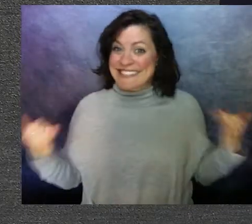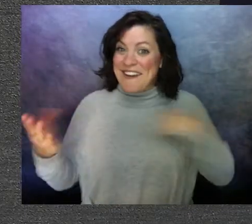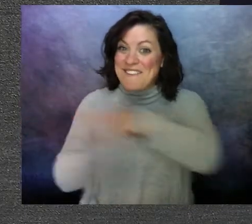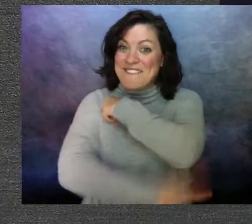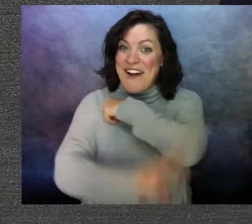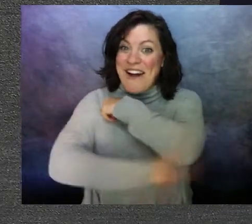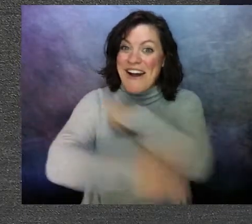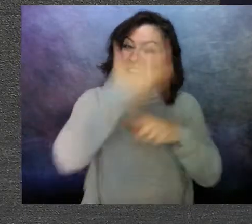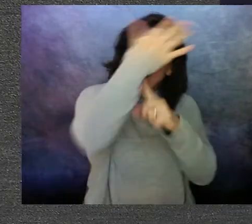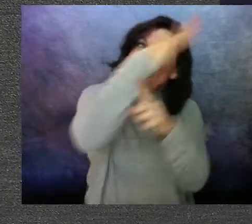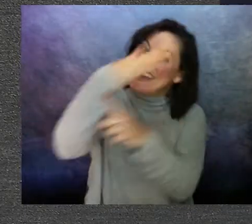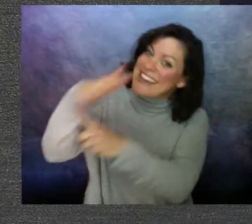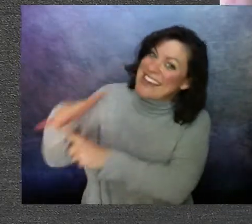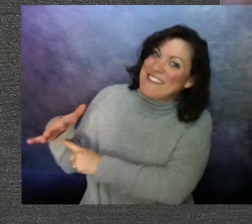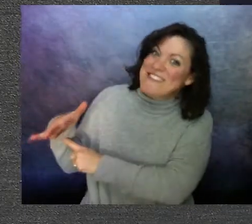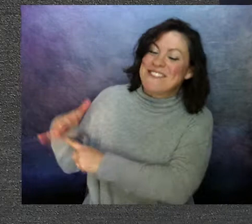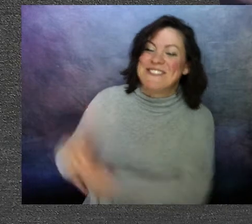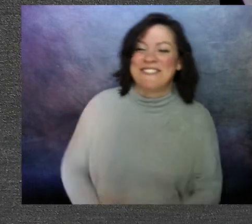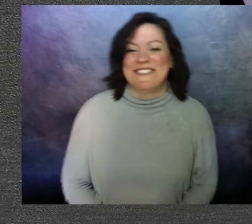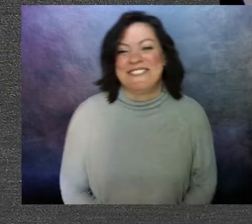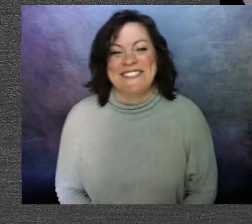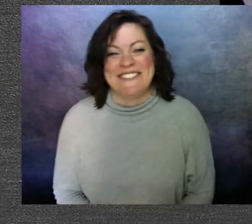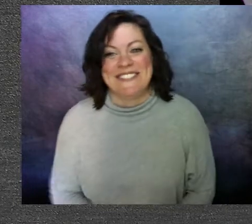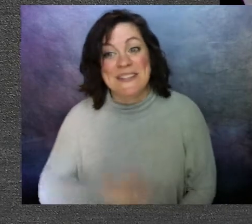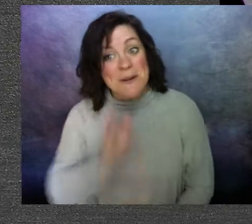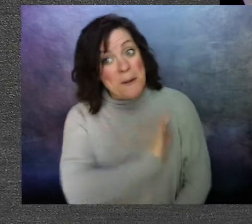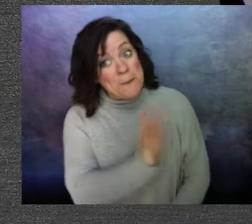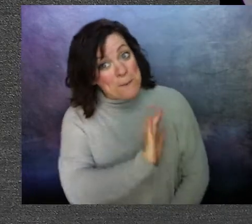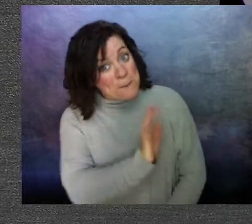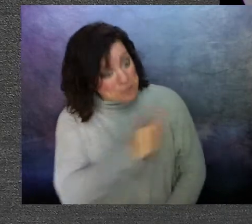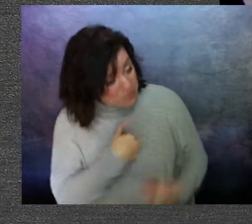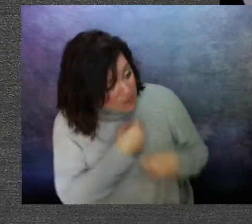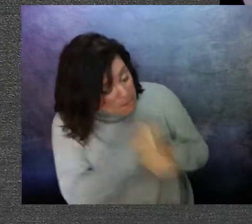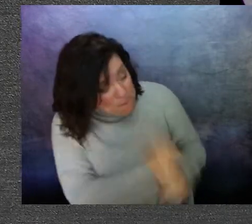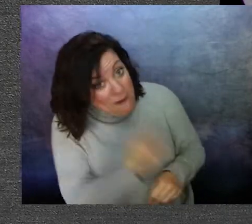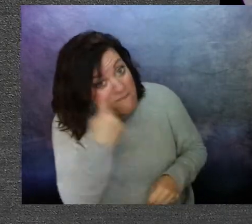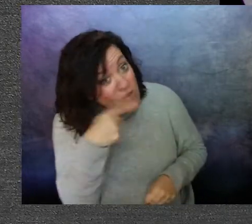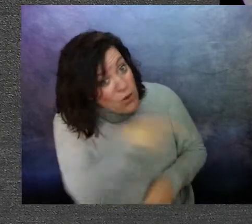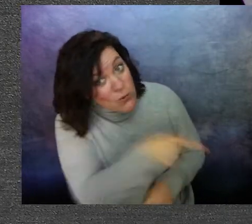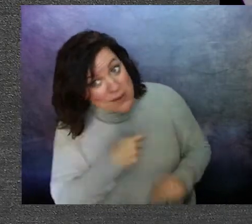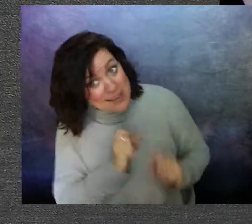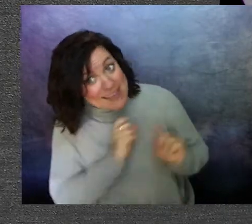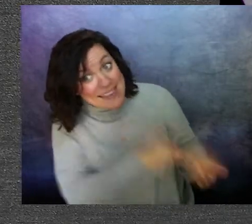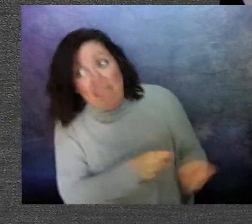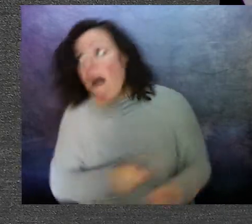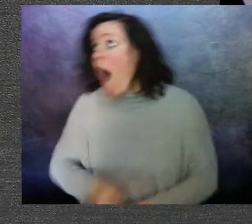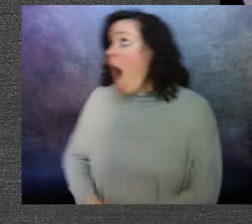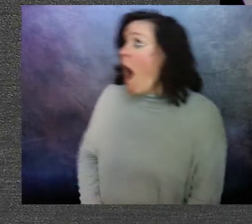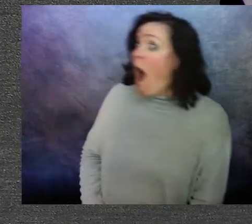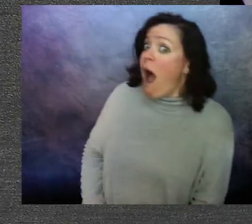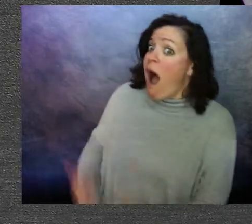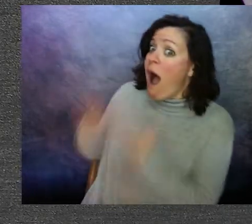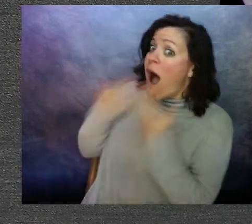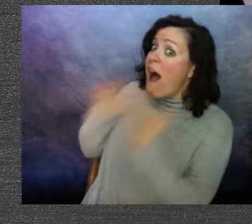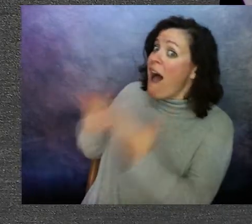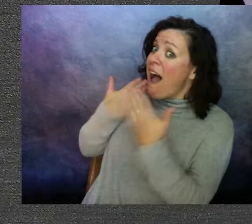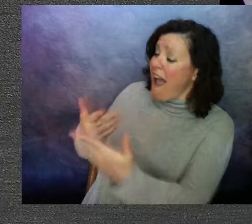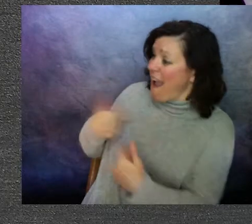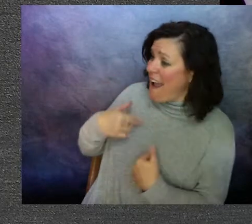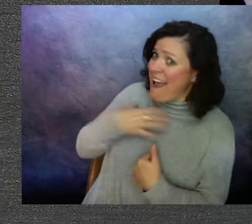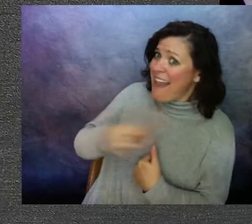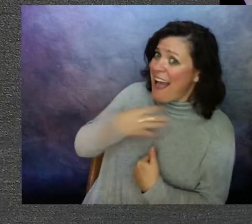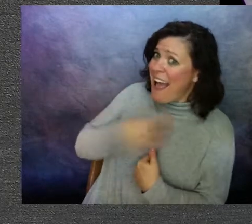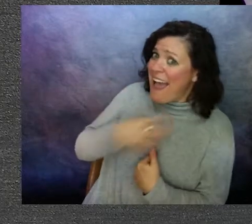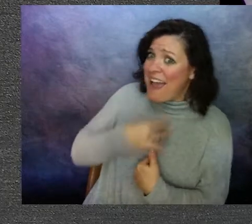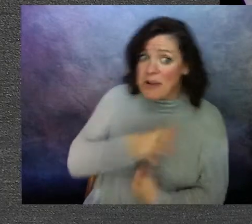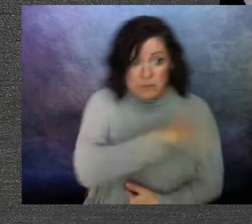like I'm falling for leaves. Hey, Audrey, I made you a bookmark. Oh, thank you. Fall is fun.